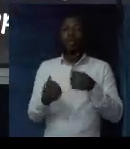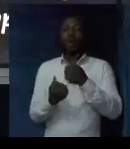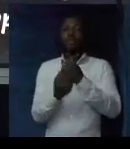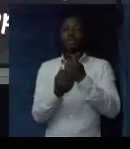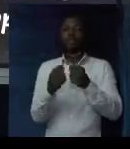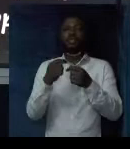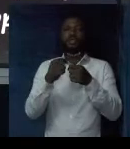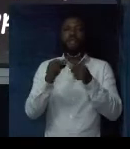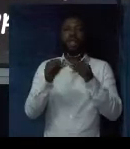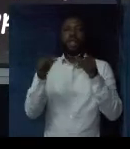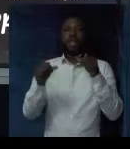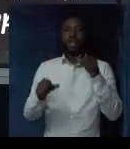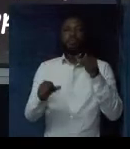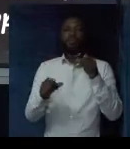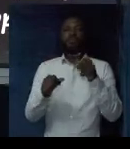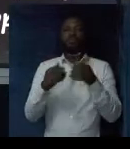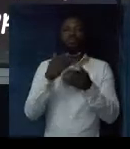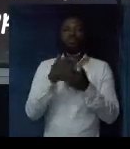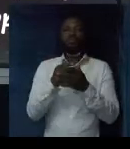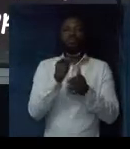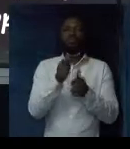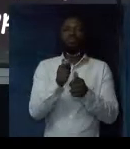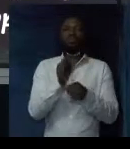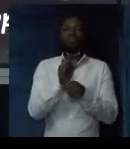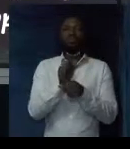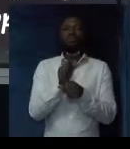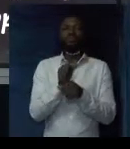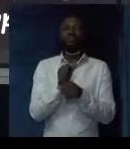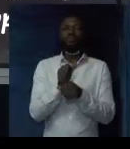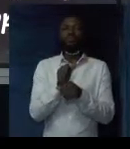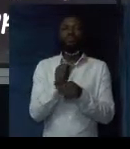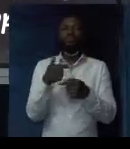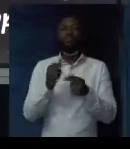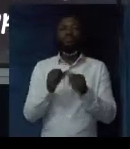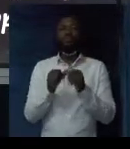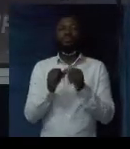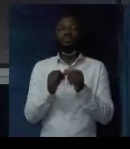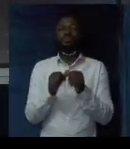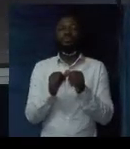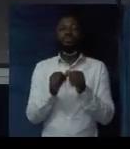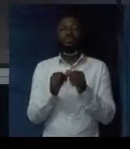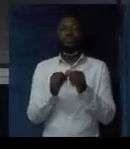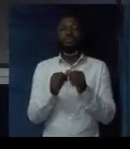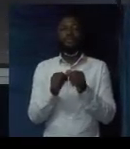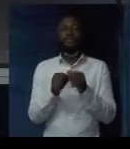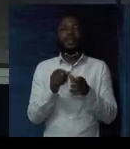alternate angles. Good job, you. Let us move on.